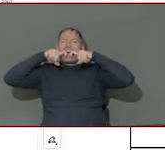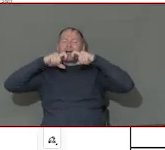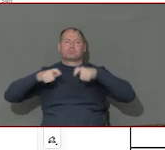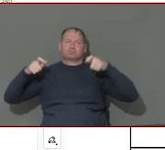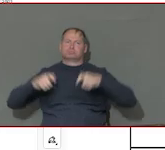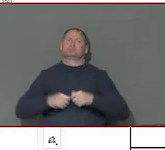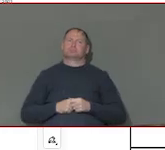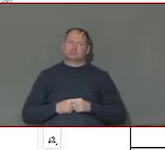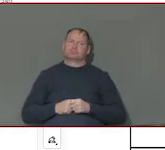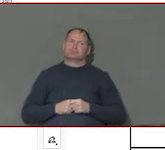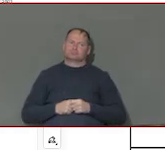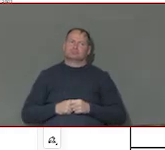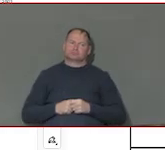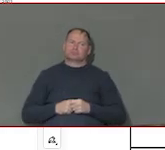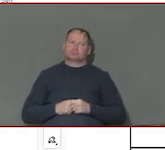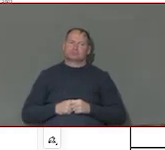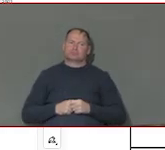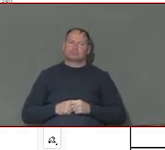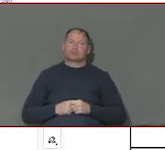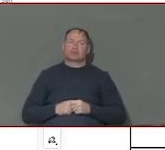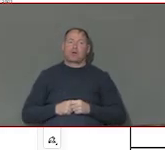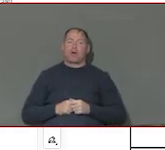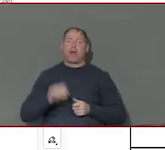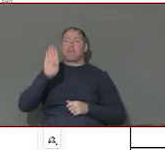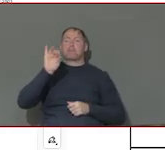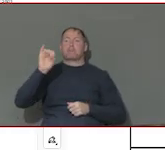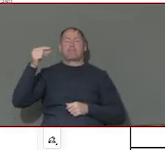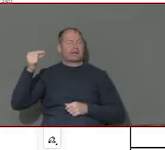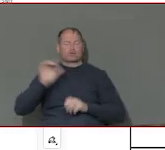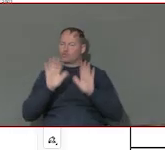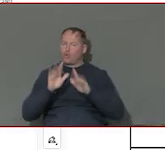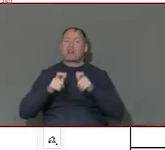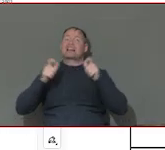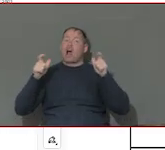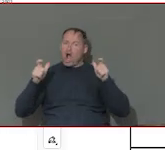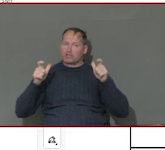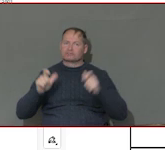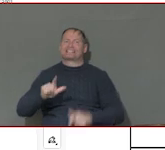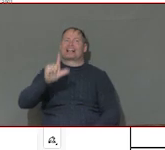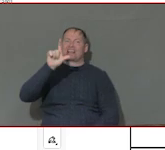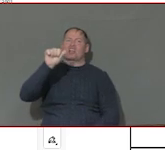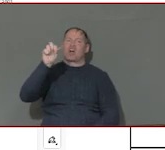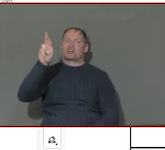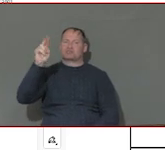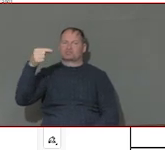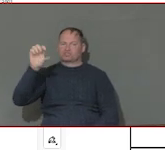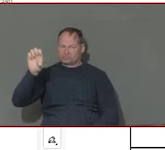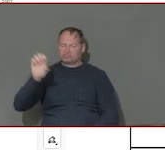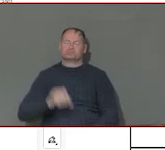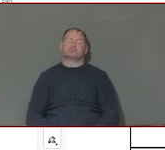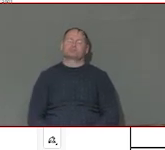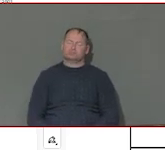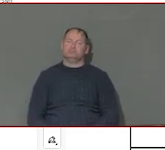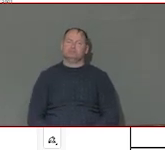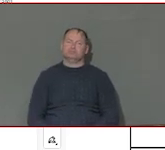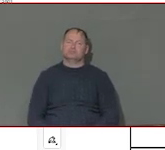larger canines, not big canines, large canines. And here